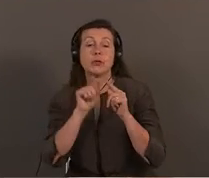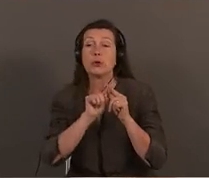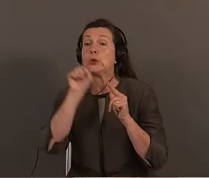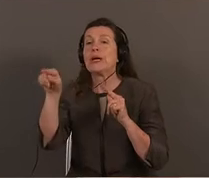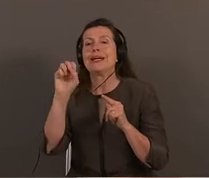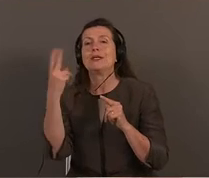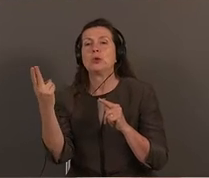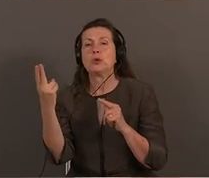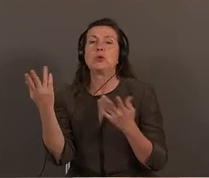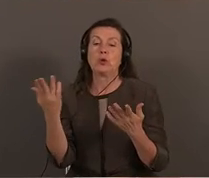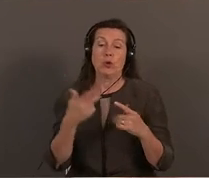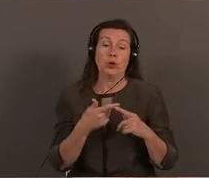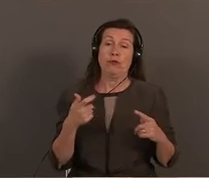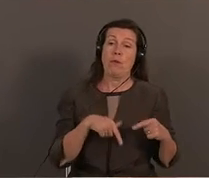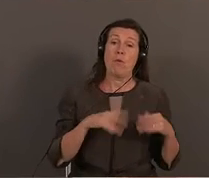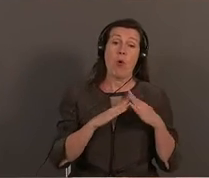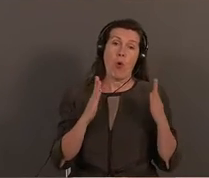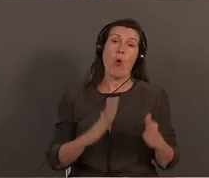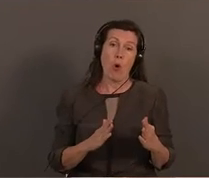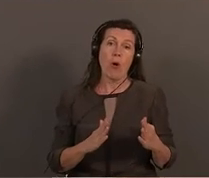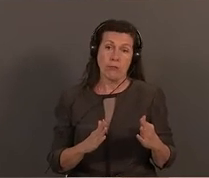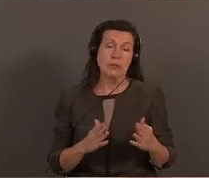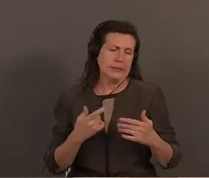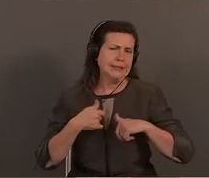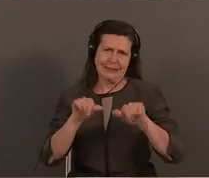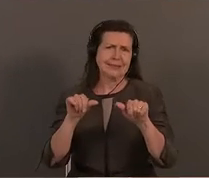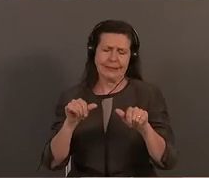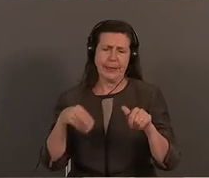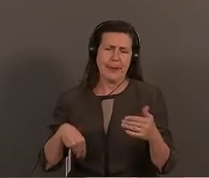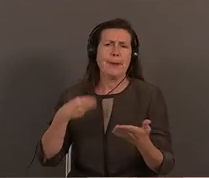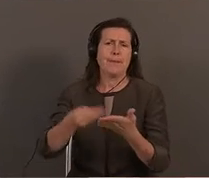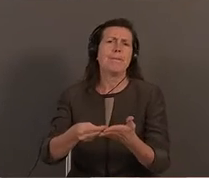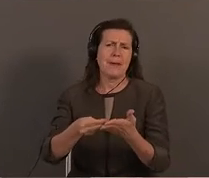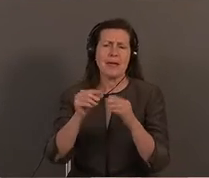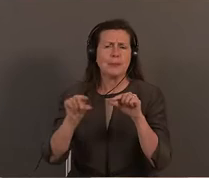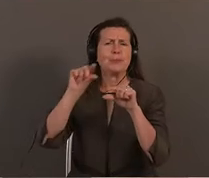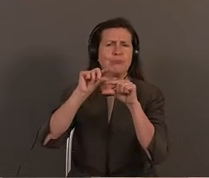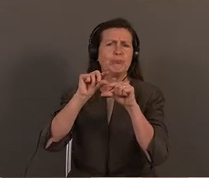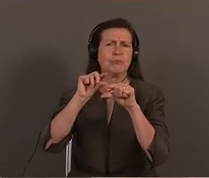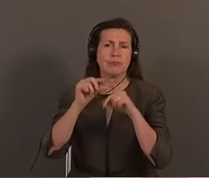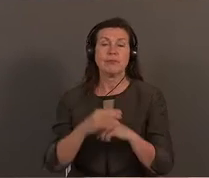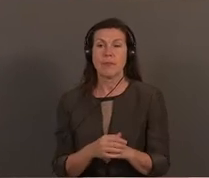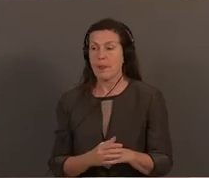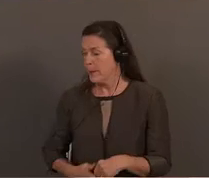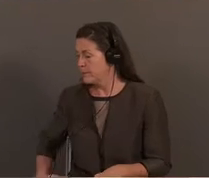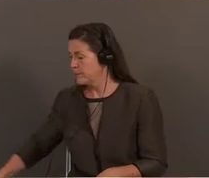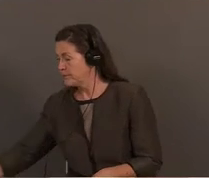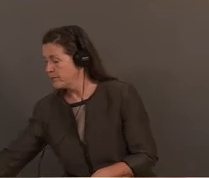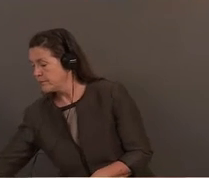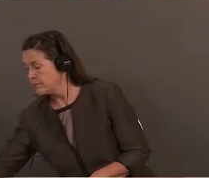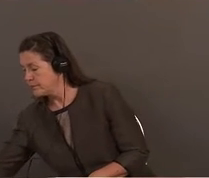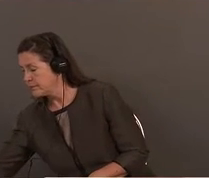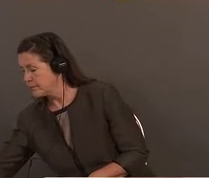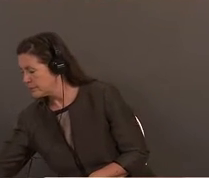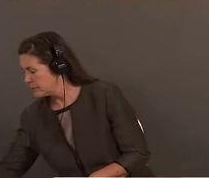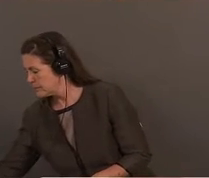country, then, of course, we still pay an extra charge. But when we will stay at home and